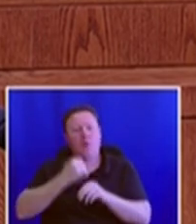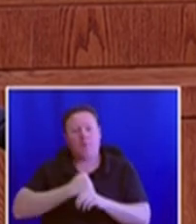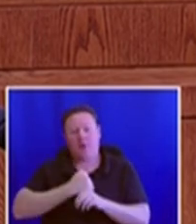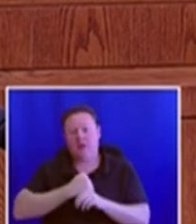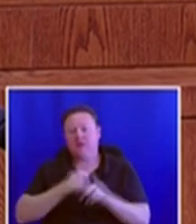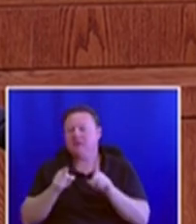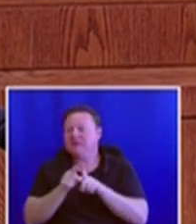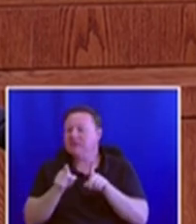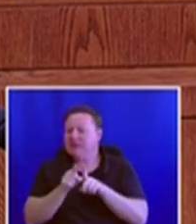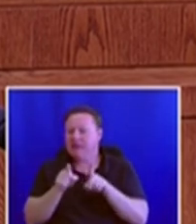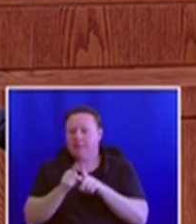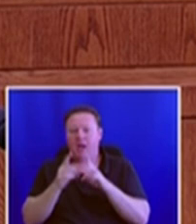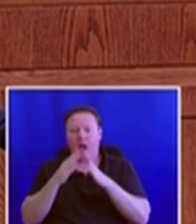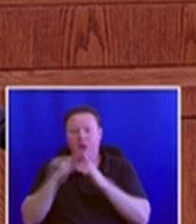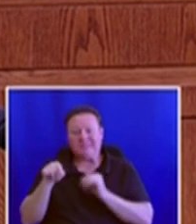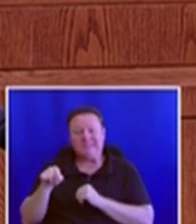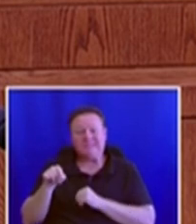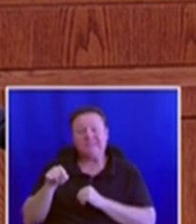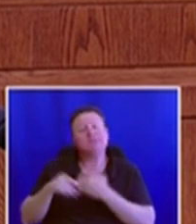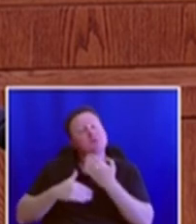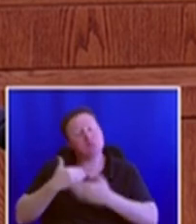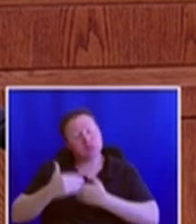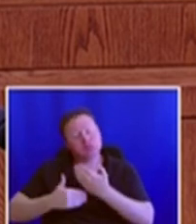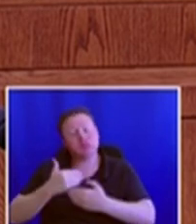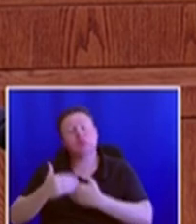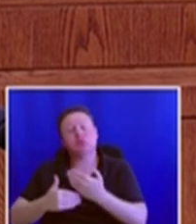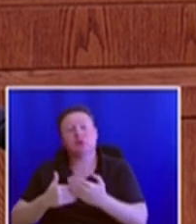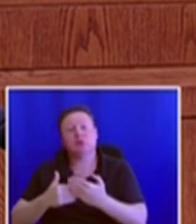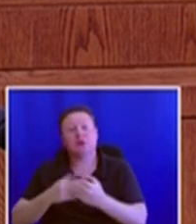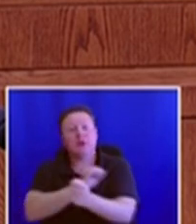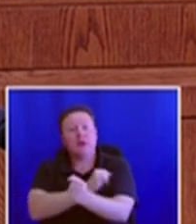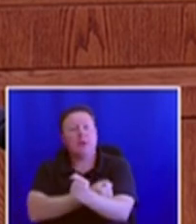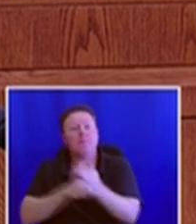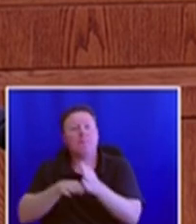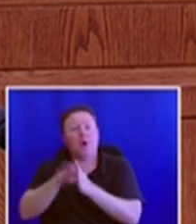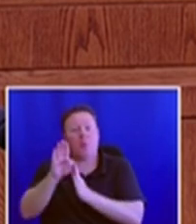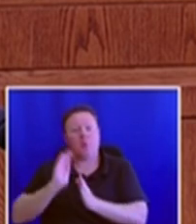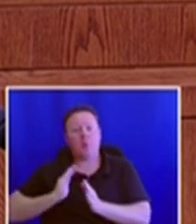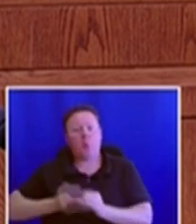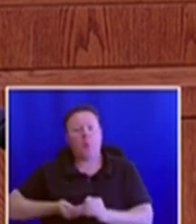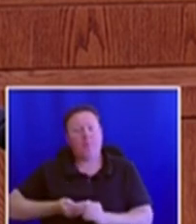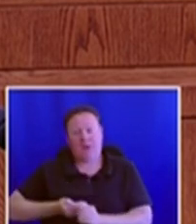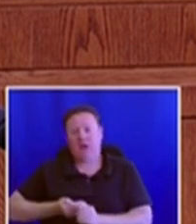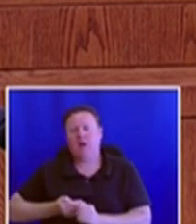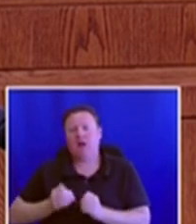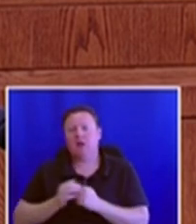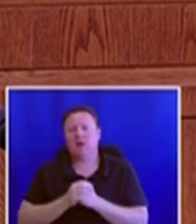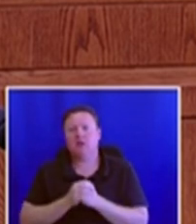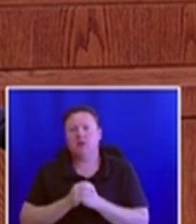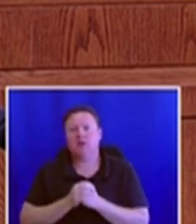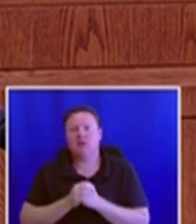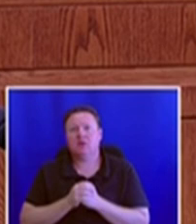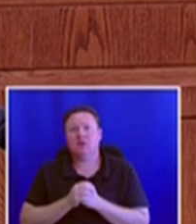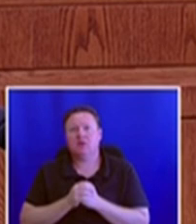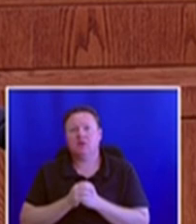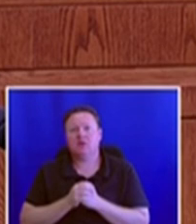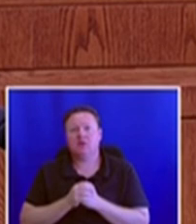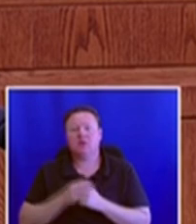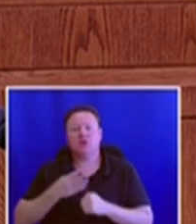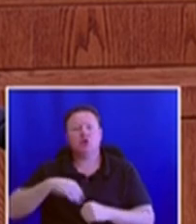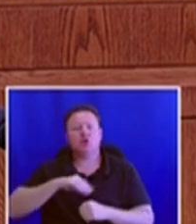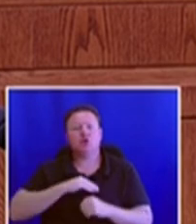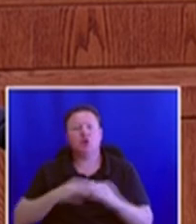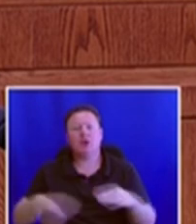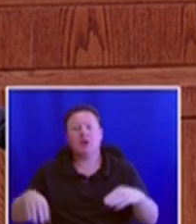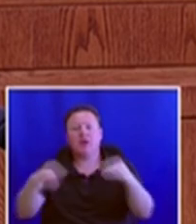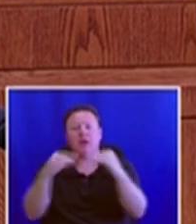also continue to advance the empowerment of women and the achievement of gender equality